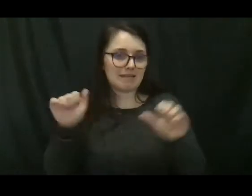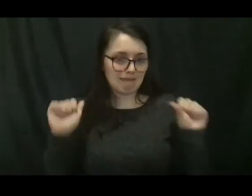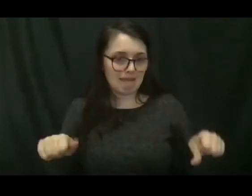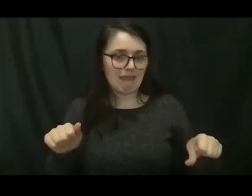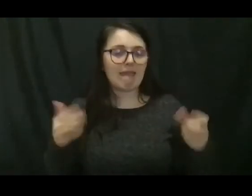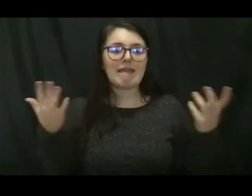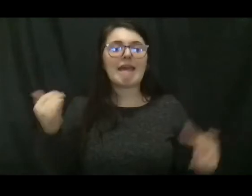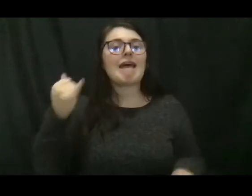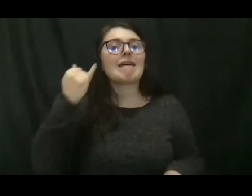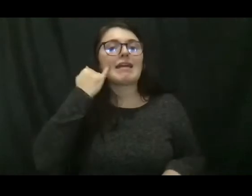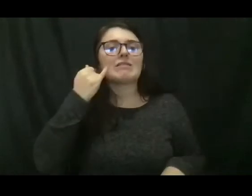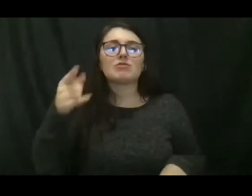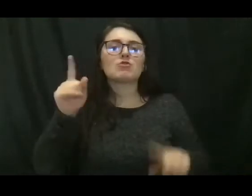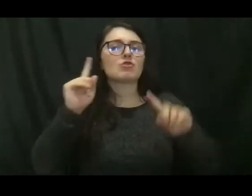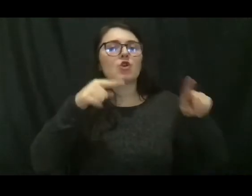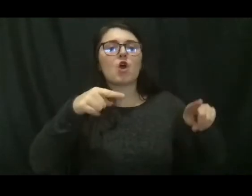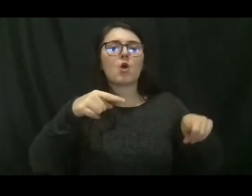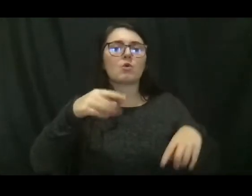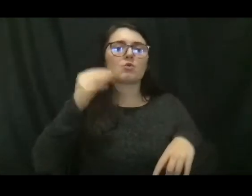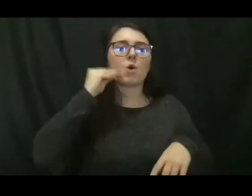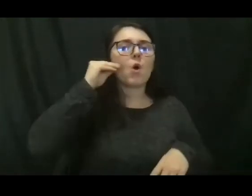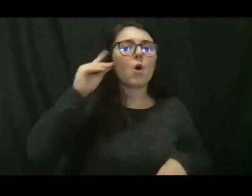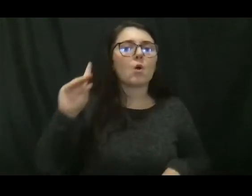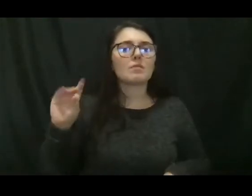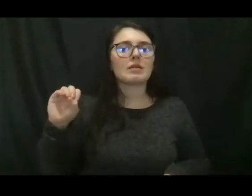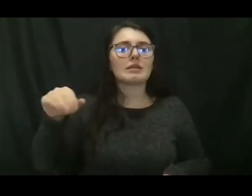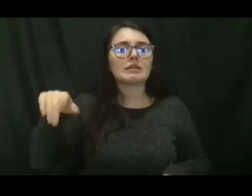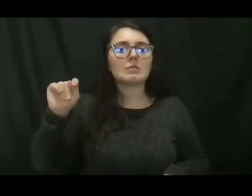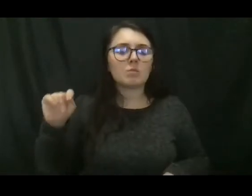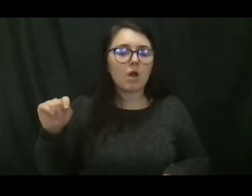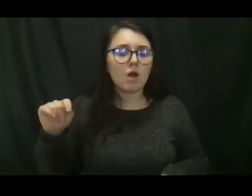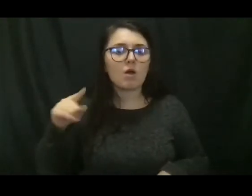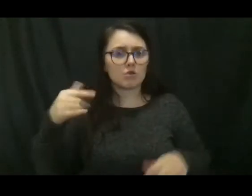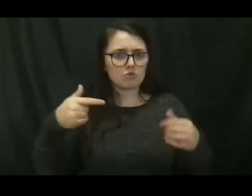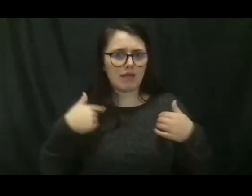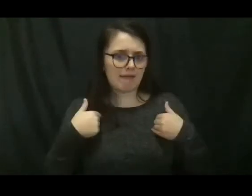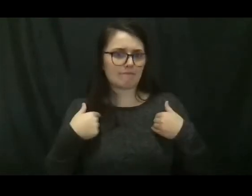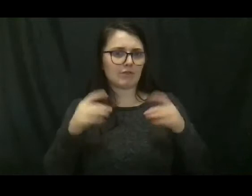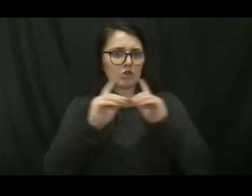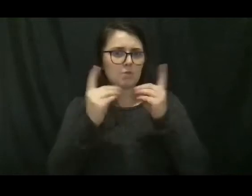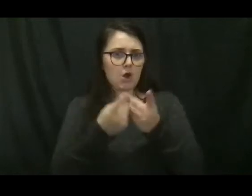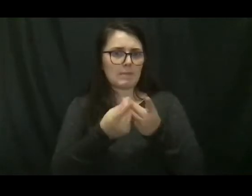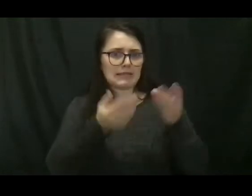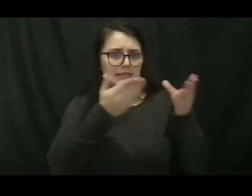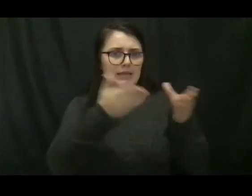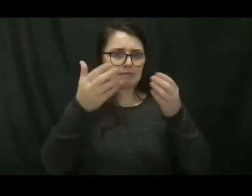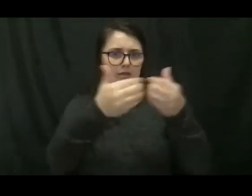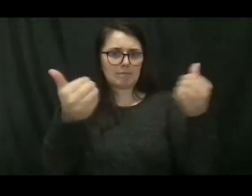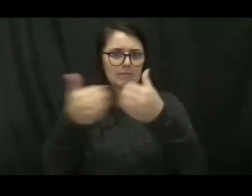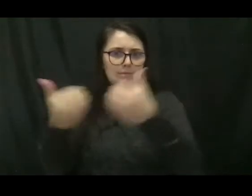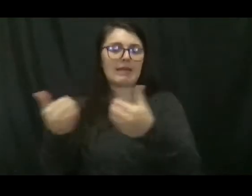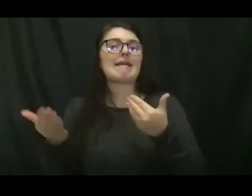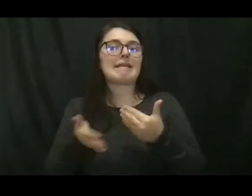different departments at Jerry's or Home Depot, we have the similar departments and it makes it easy for our customers to